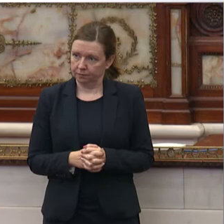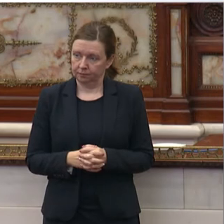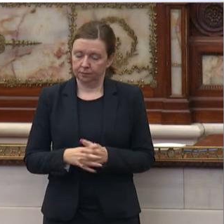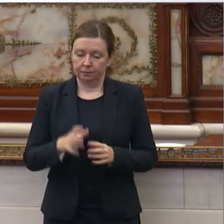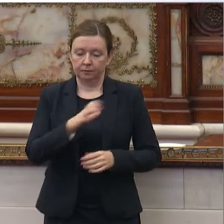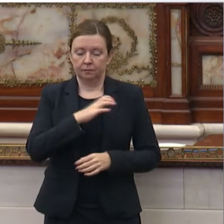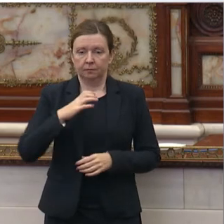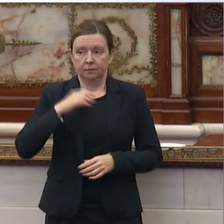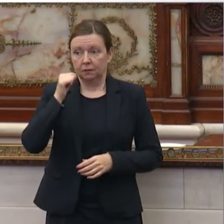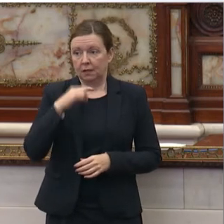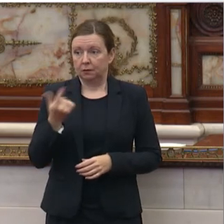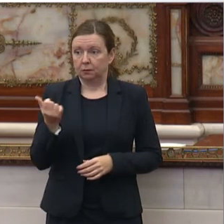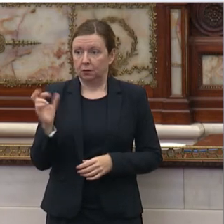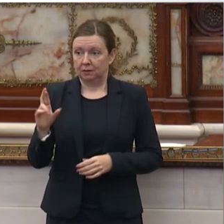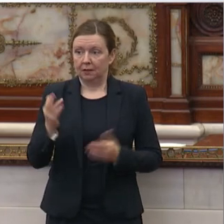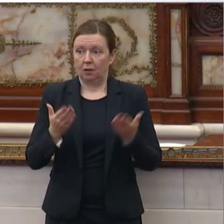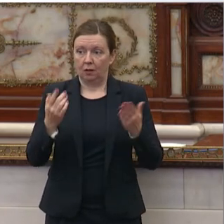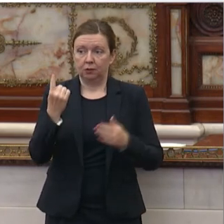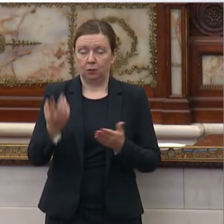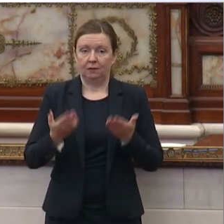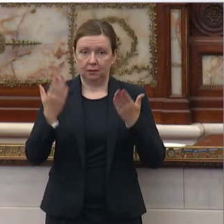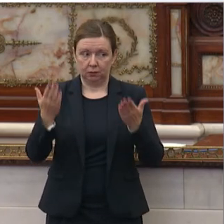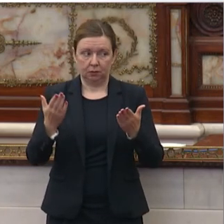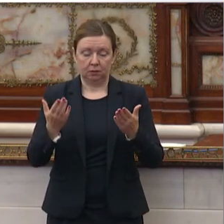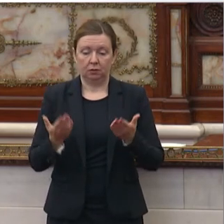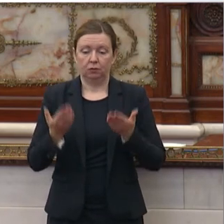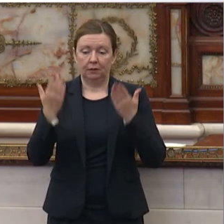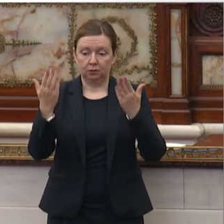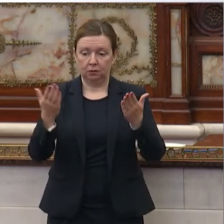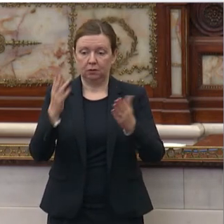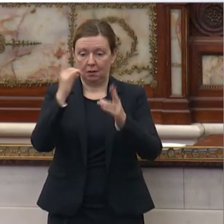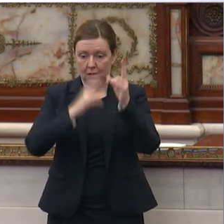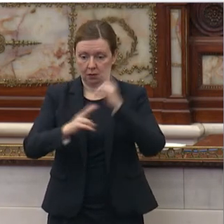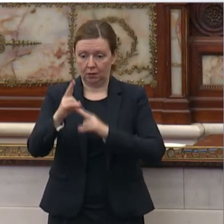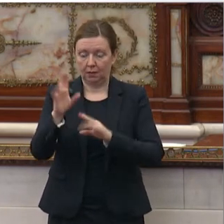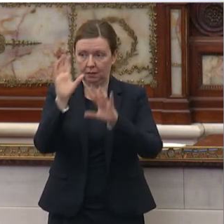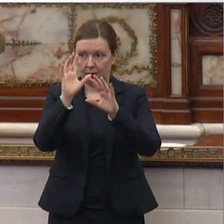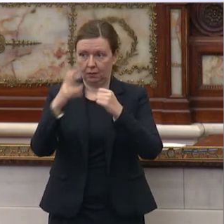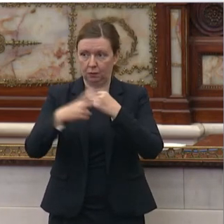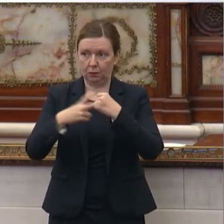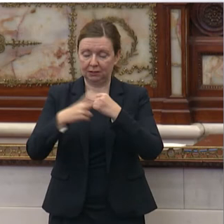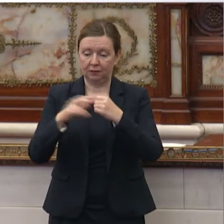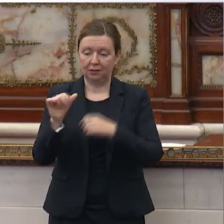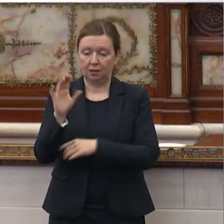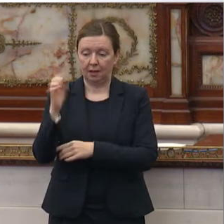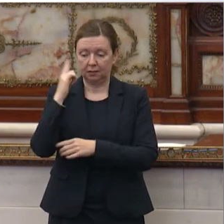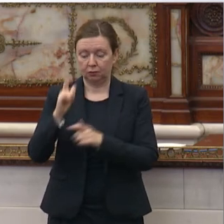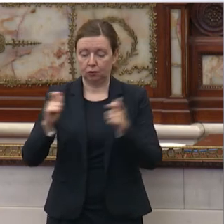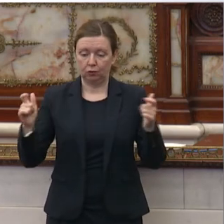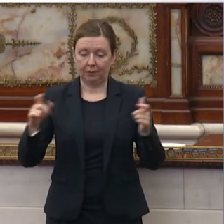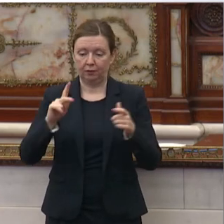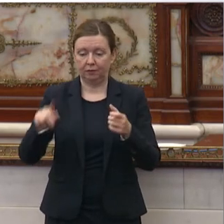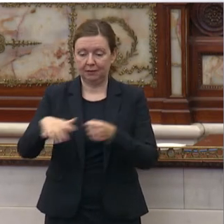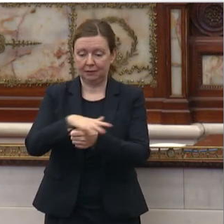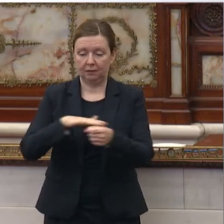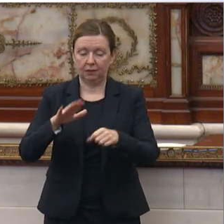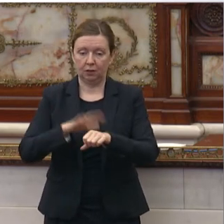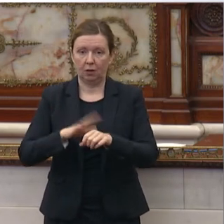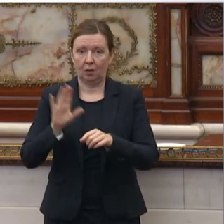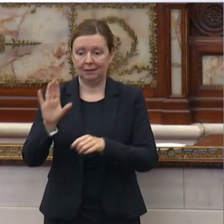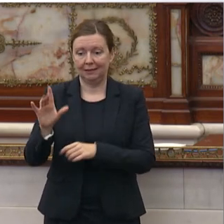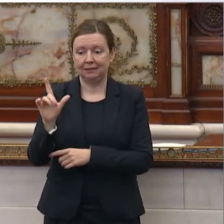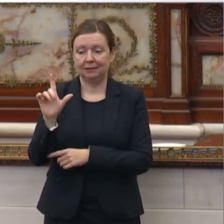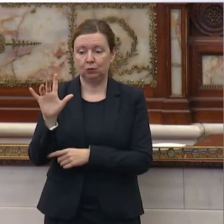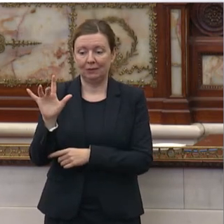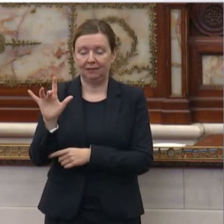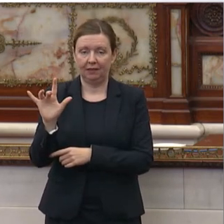Councilwoman Gauthier offers one resolution entitled a resolution honoring the Preservation Alliance for Greater Philadelphia on the occasion of its